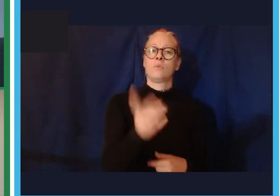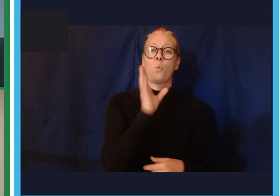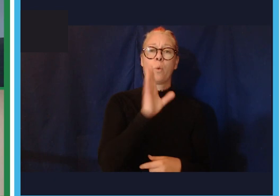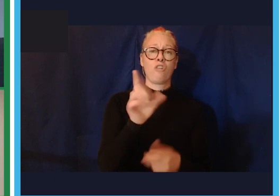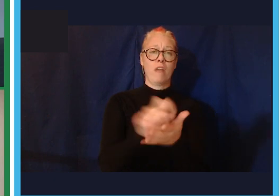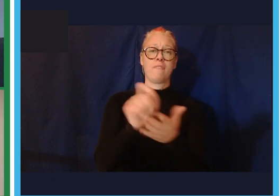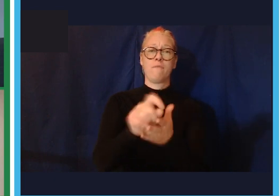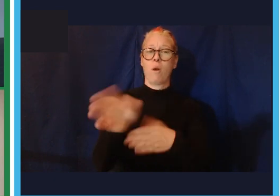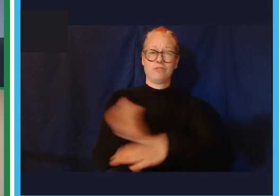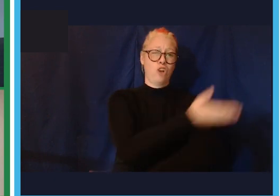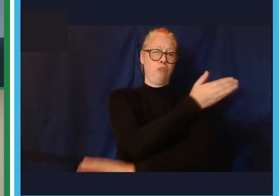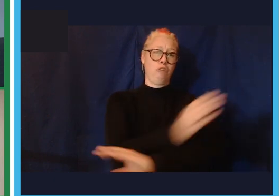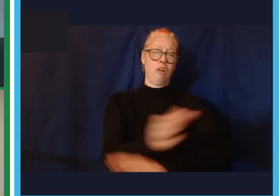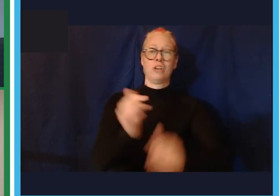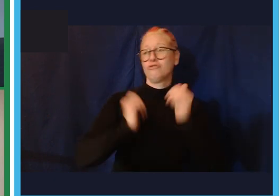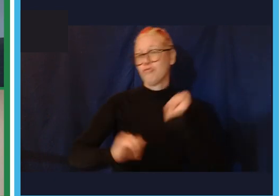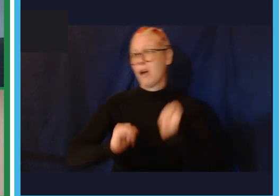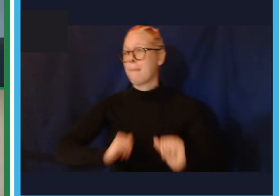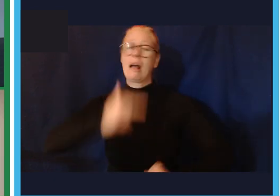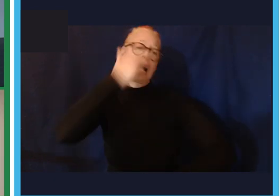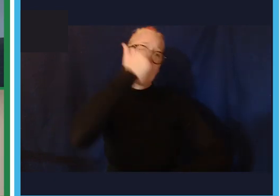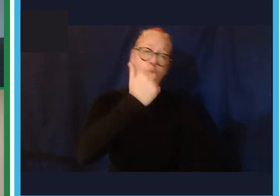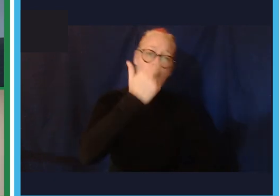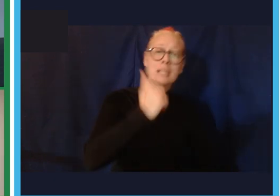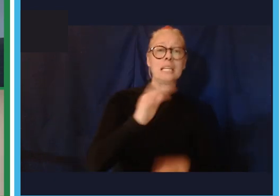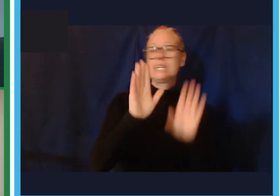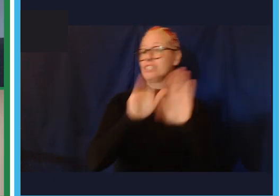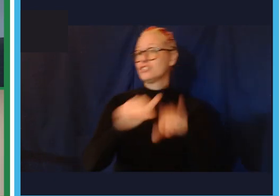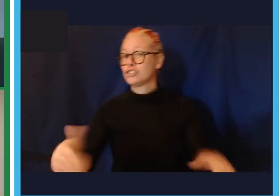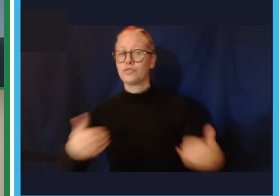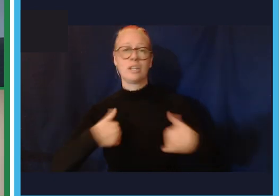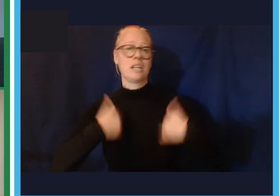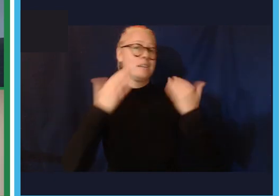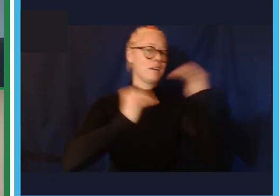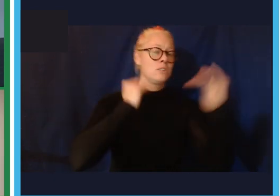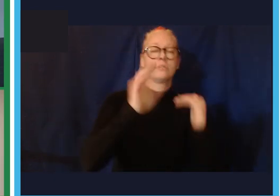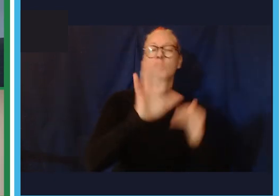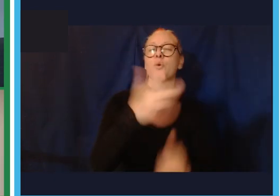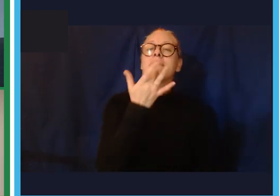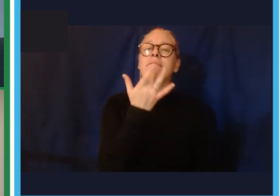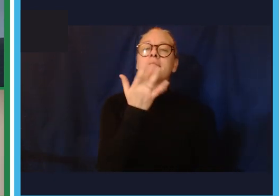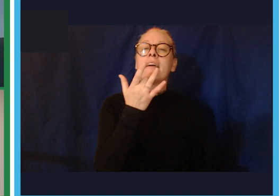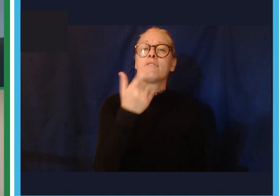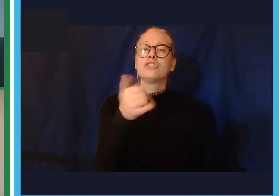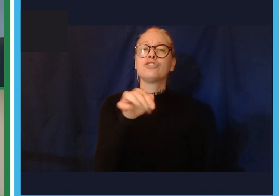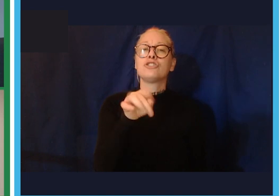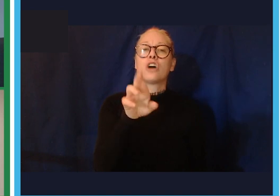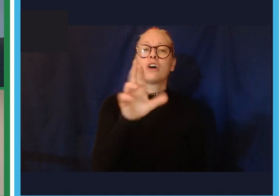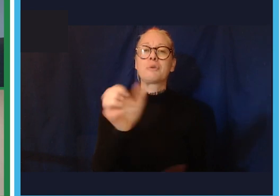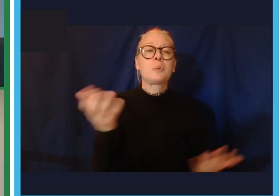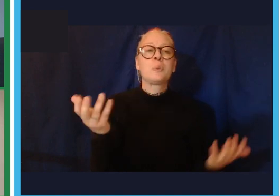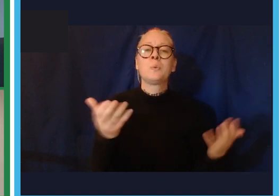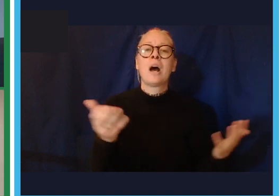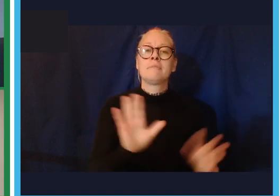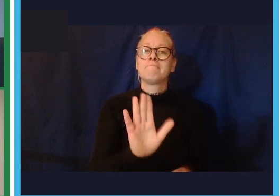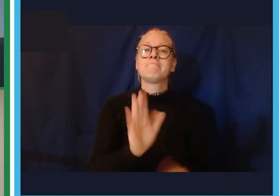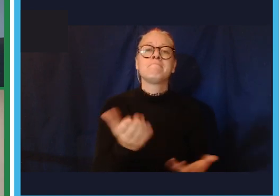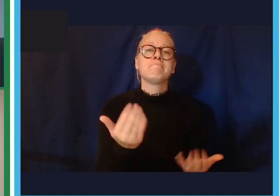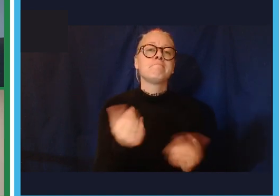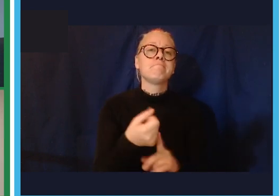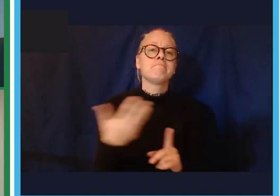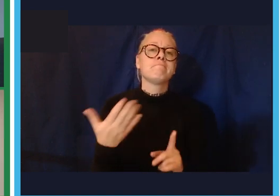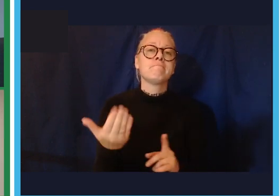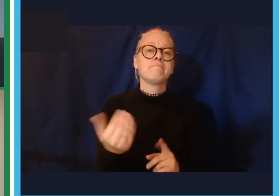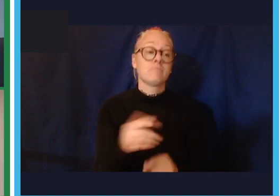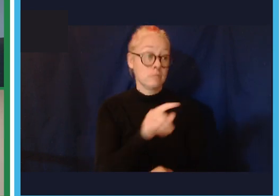Ty, do you want to go? Yeah, I mean, mine is definitely children's is like the audience that I'm most interested in. Although I do kind